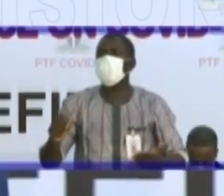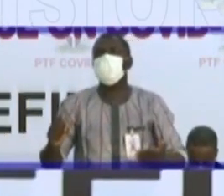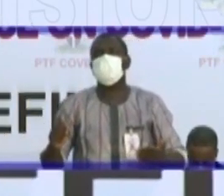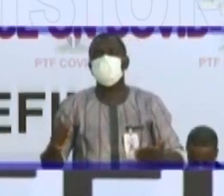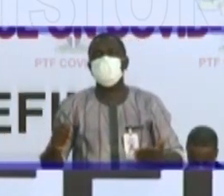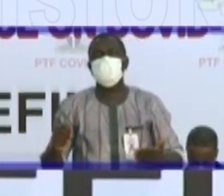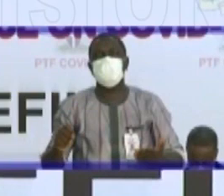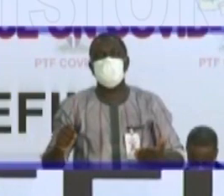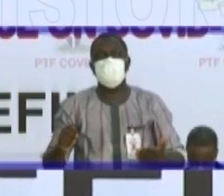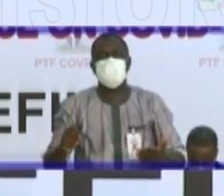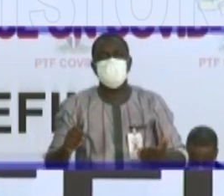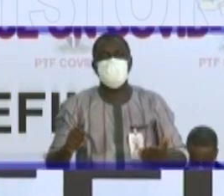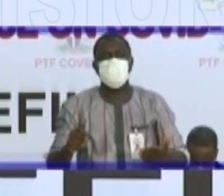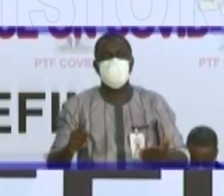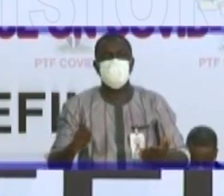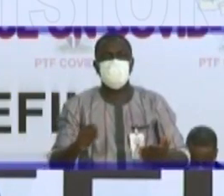isolation.